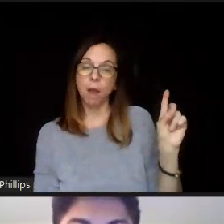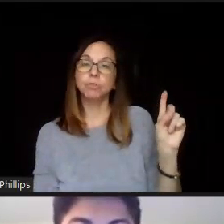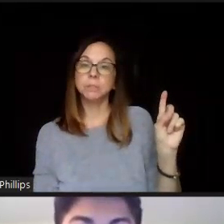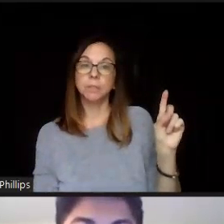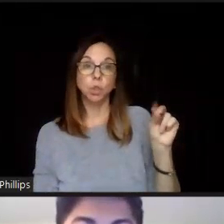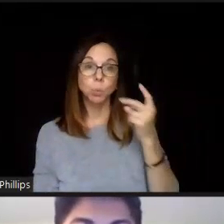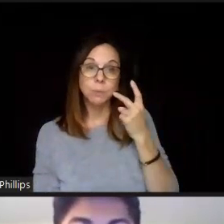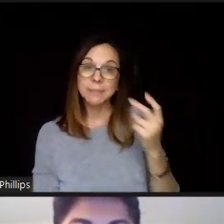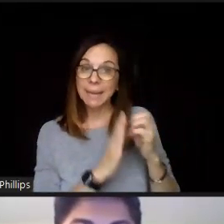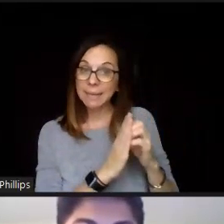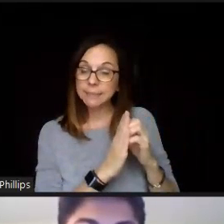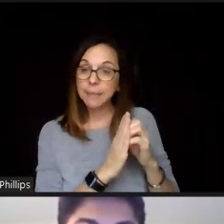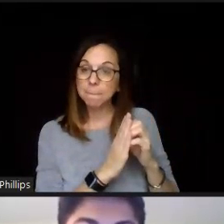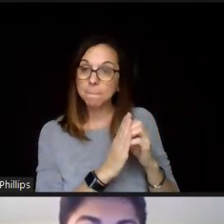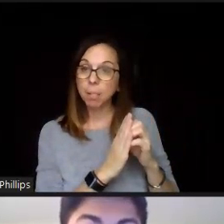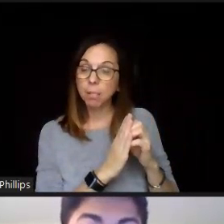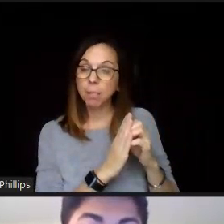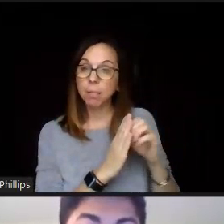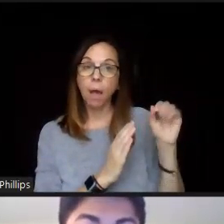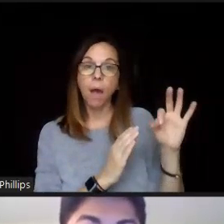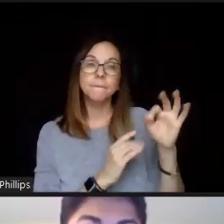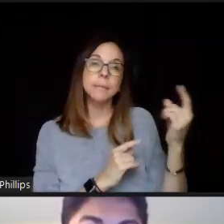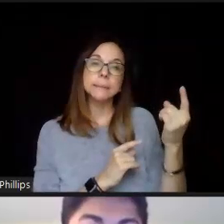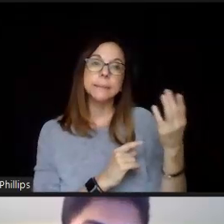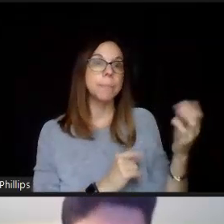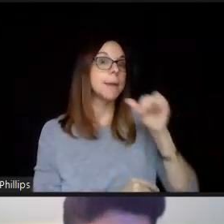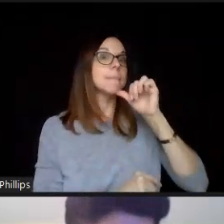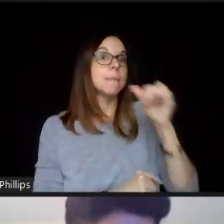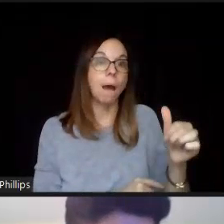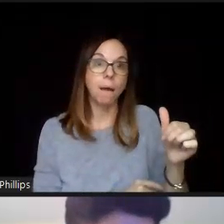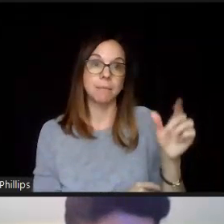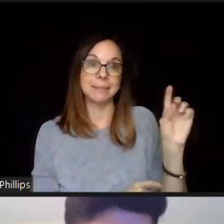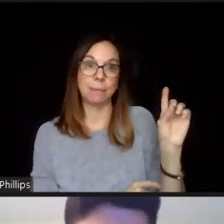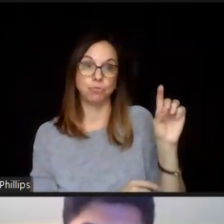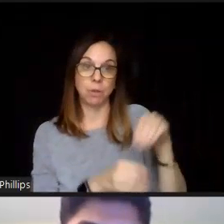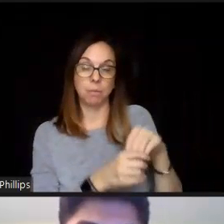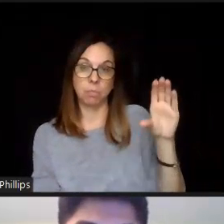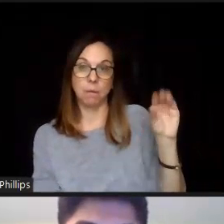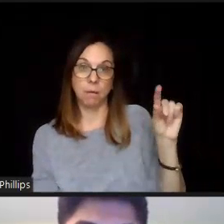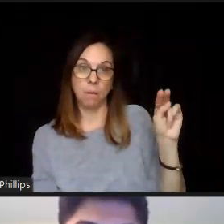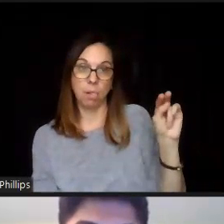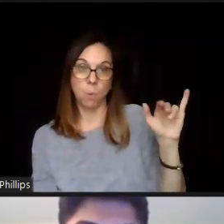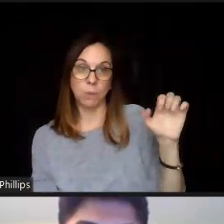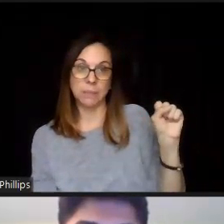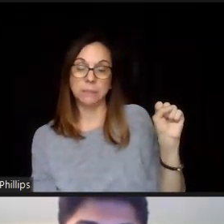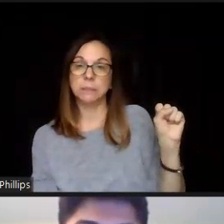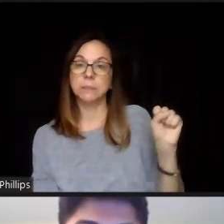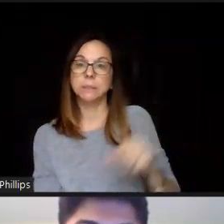we see an example here of something undemocratic in the colonies?